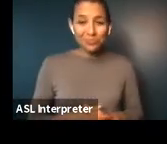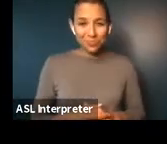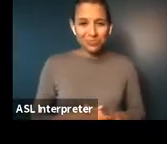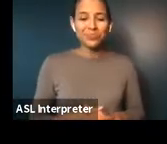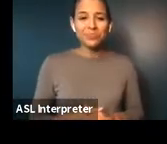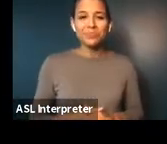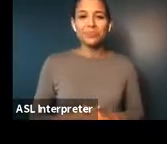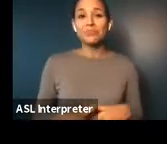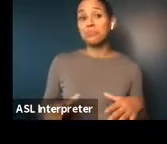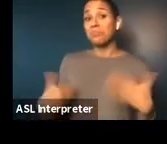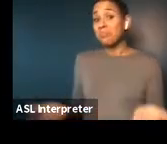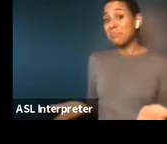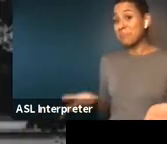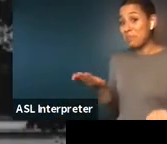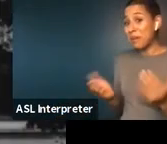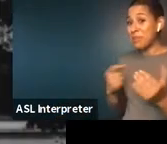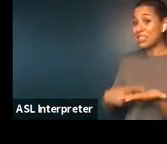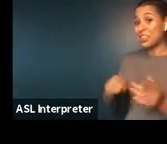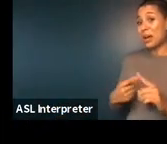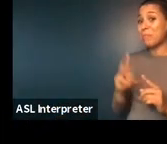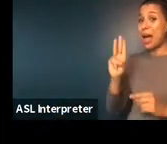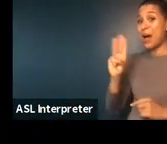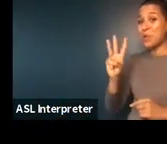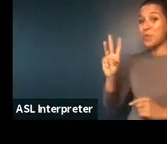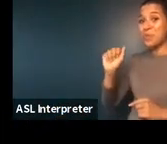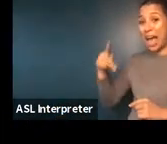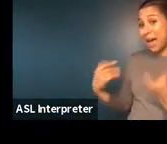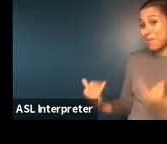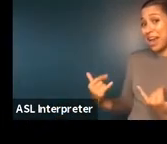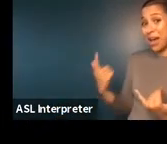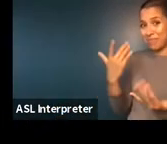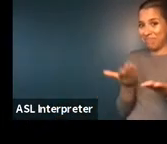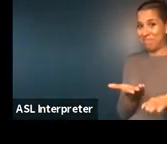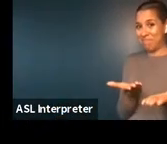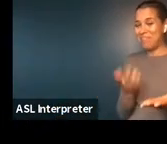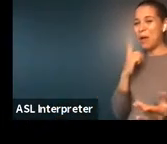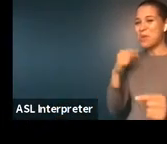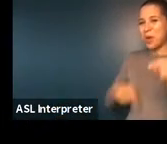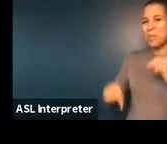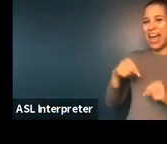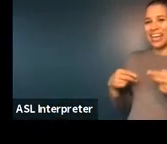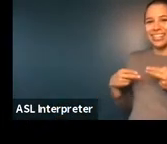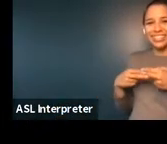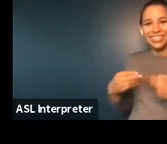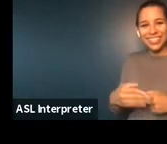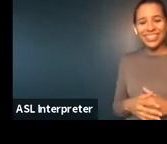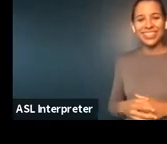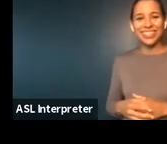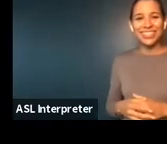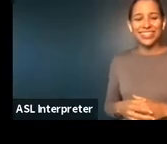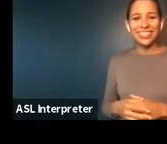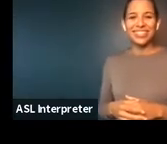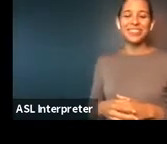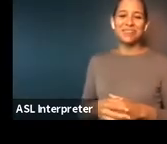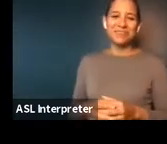about WAP now, now that we're here and go back. Um, yeah. I mean, so